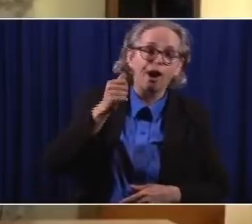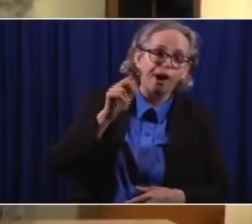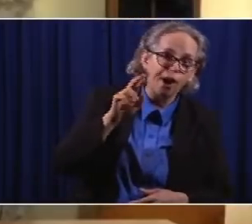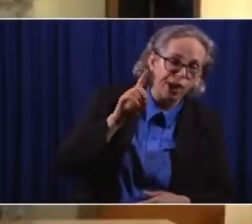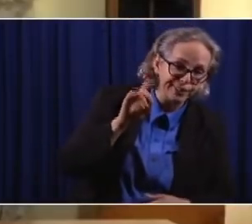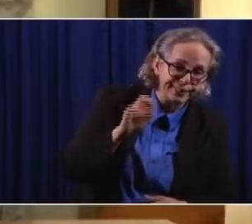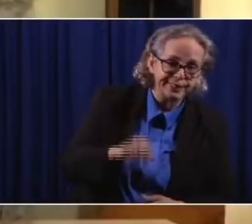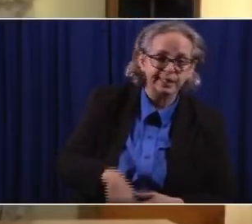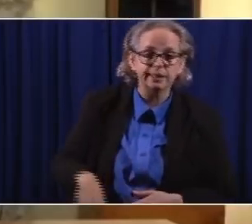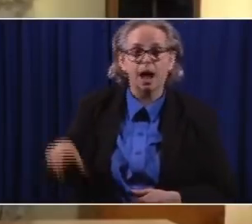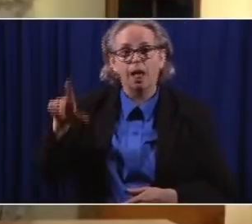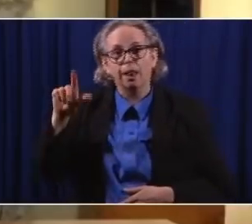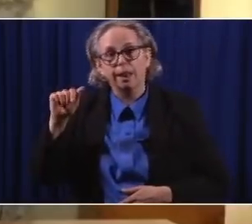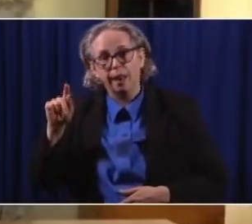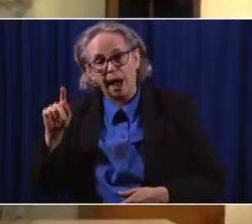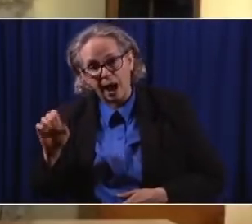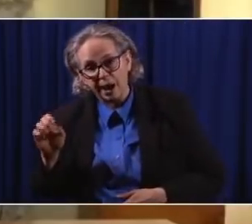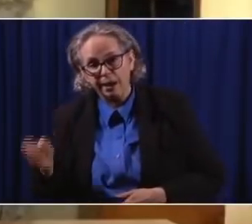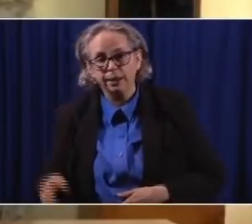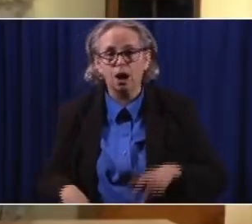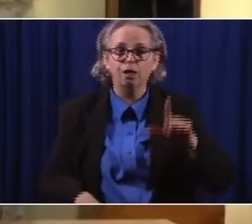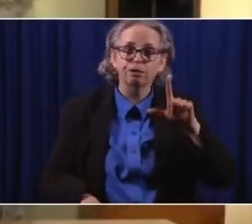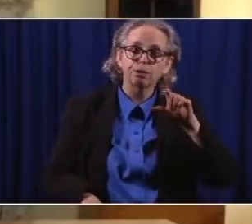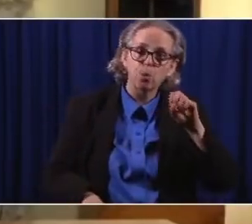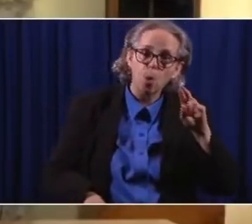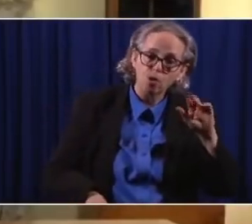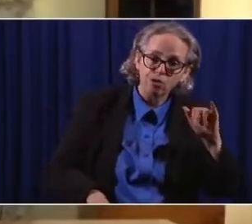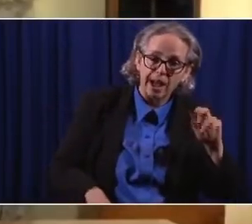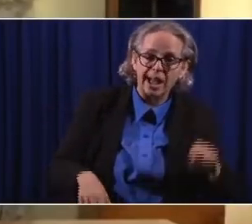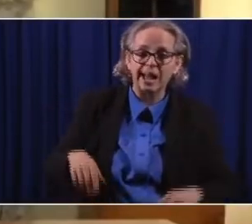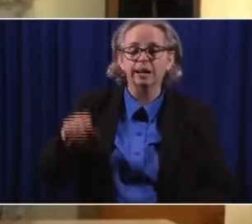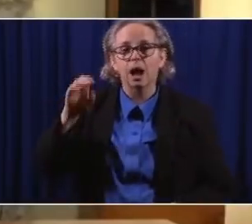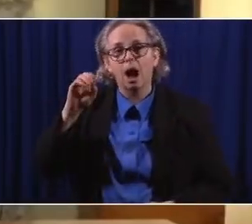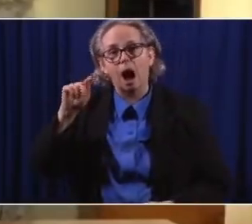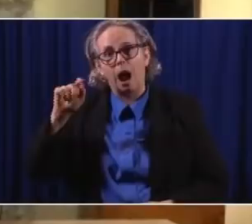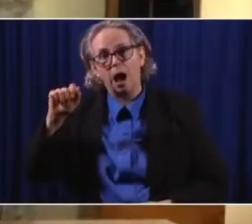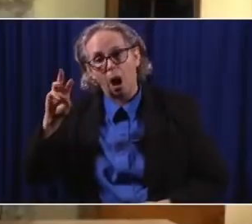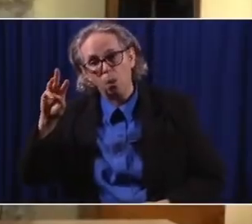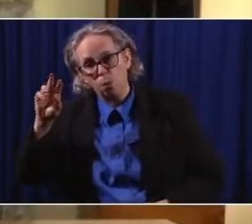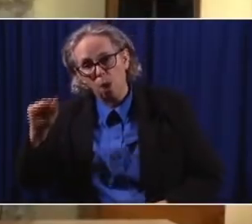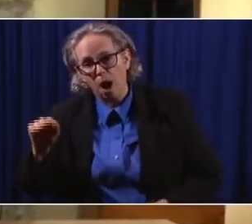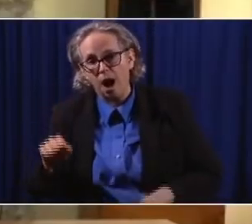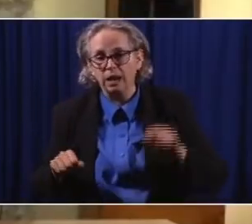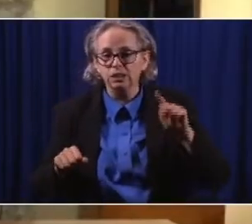counties are red for the first time. Crawford, Geauga, Lake, Ottawa, and Tuscarawas.